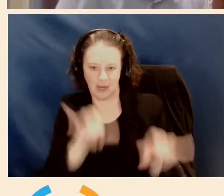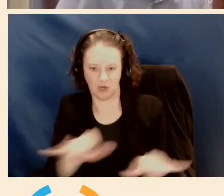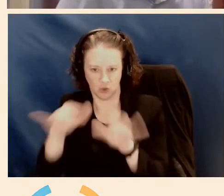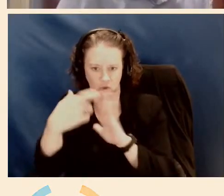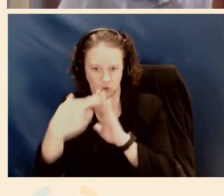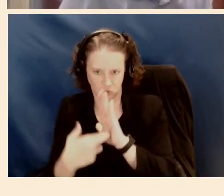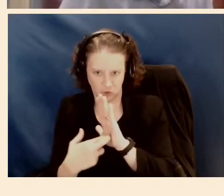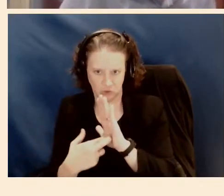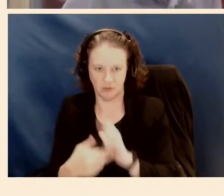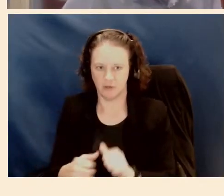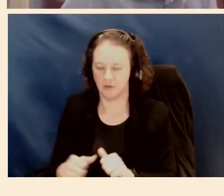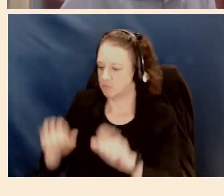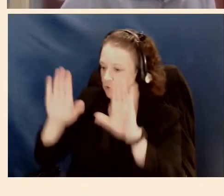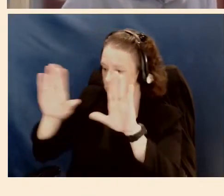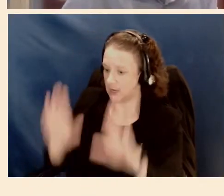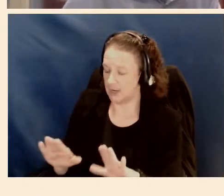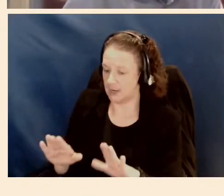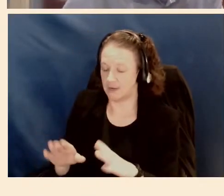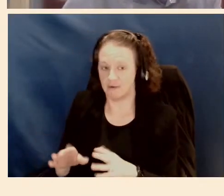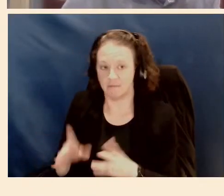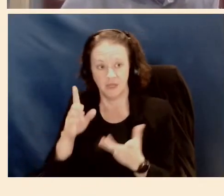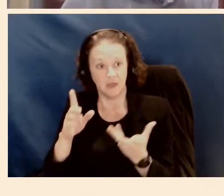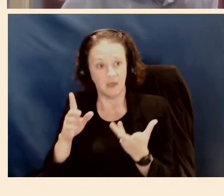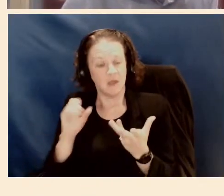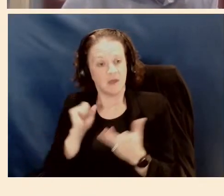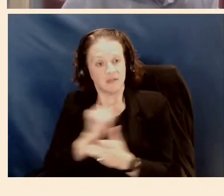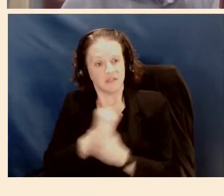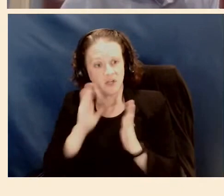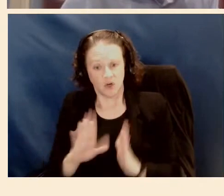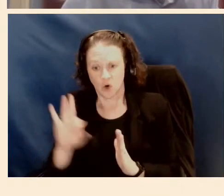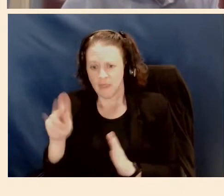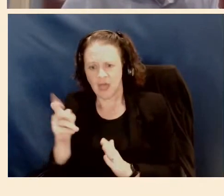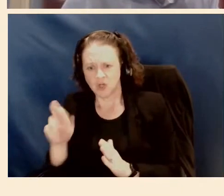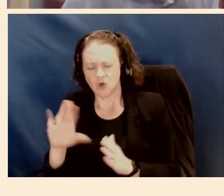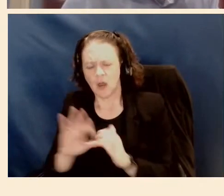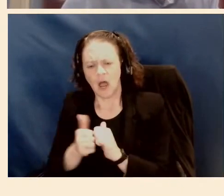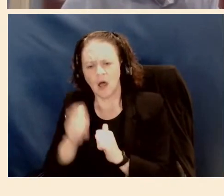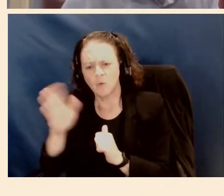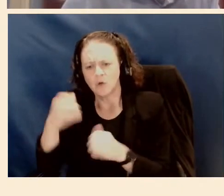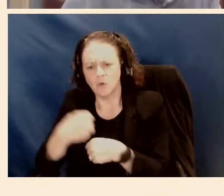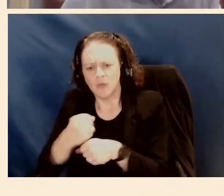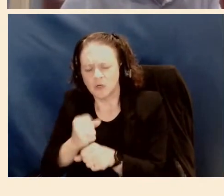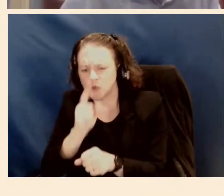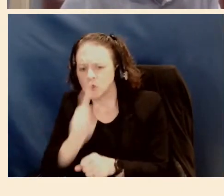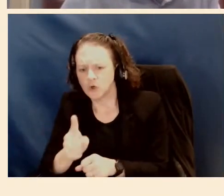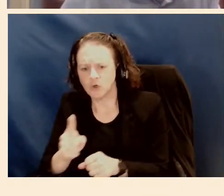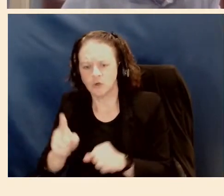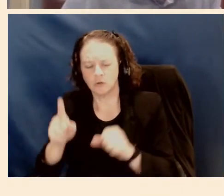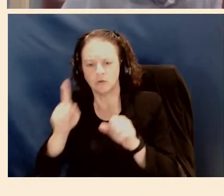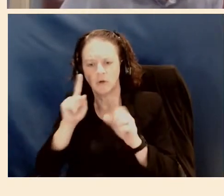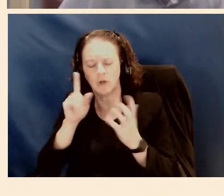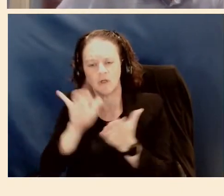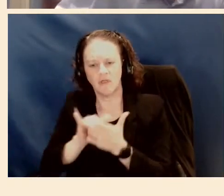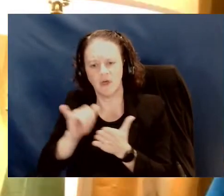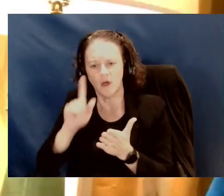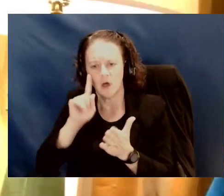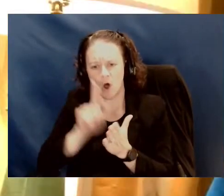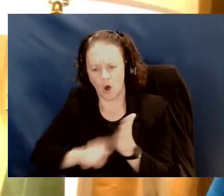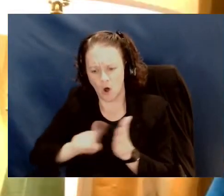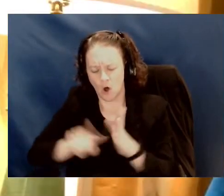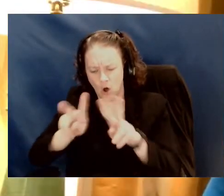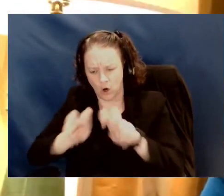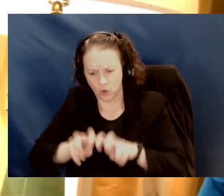Great. Senator Thatcher, how will you make sure that the Audits Division remains independent and free from partisan influence?